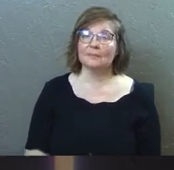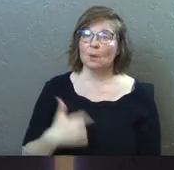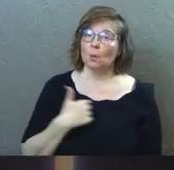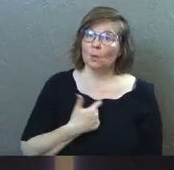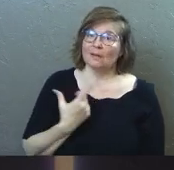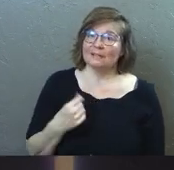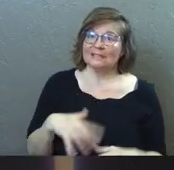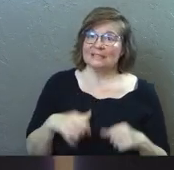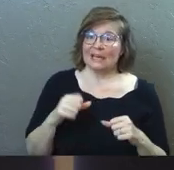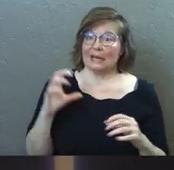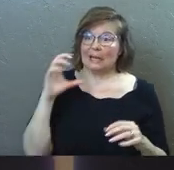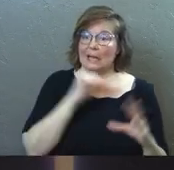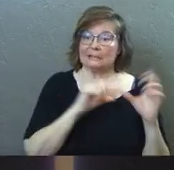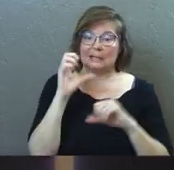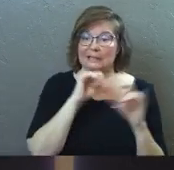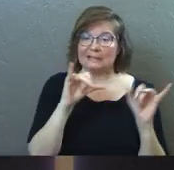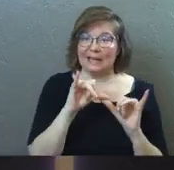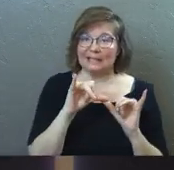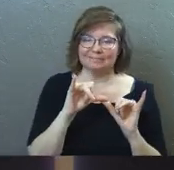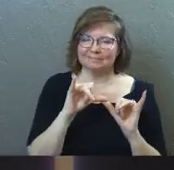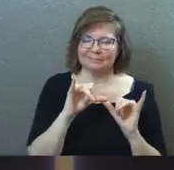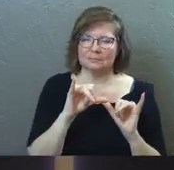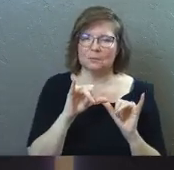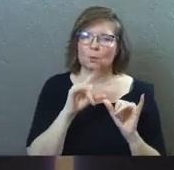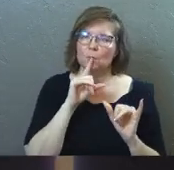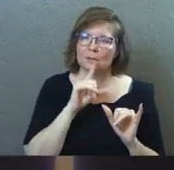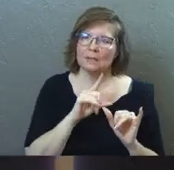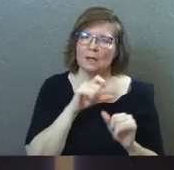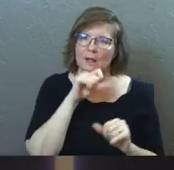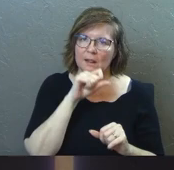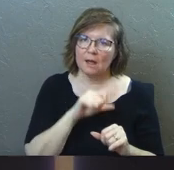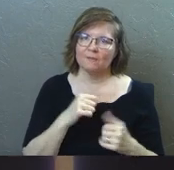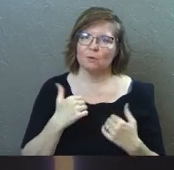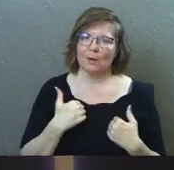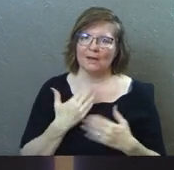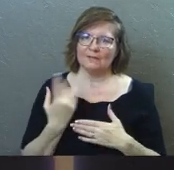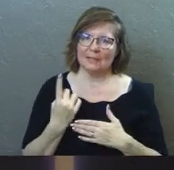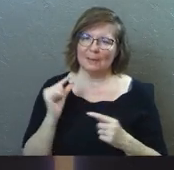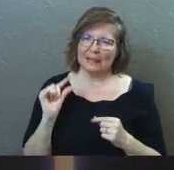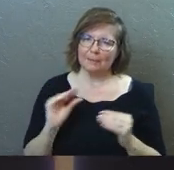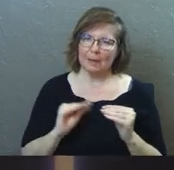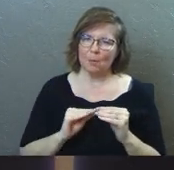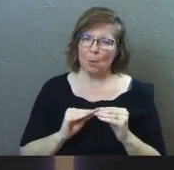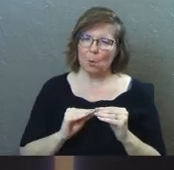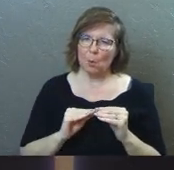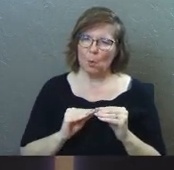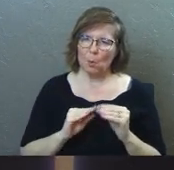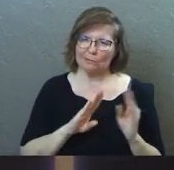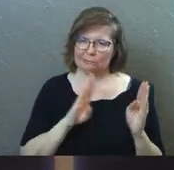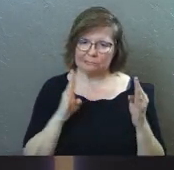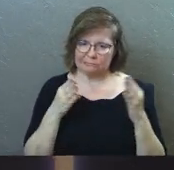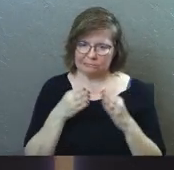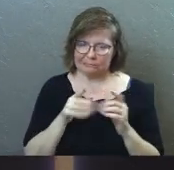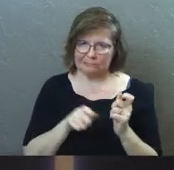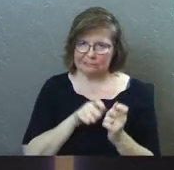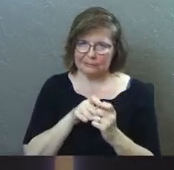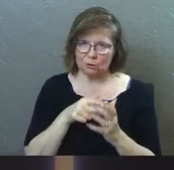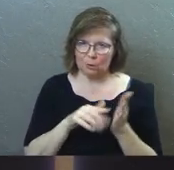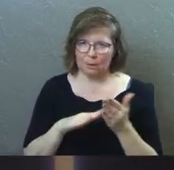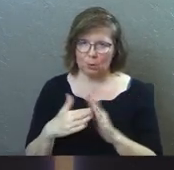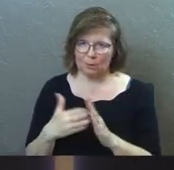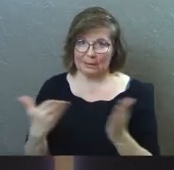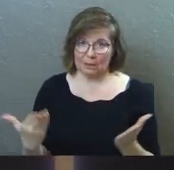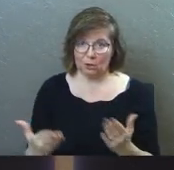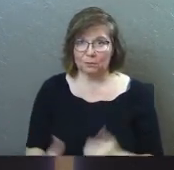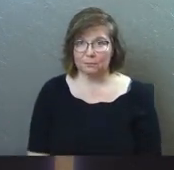Yeah, we could have just taken a guess on sizes, but we'd really love to have something a little bit more tuned in to our